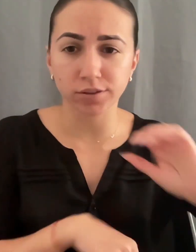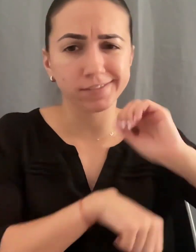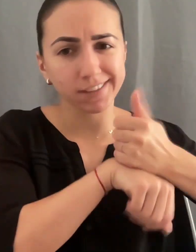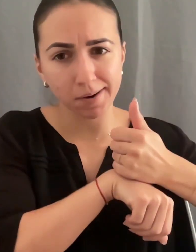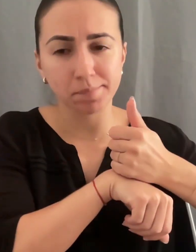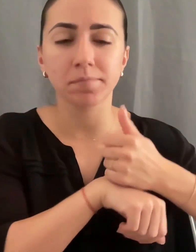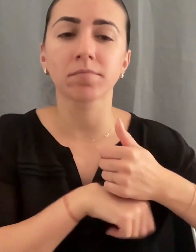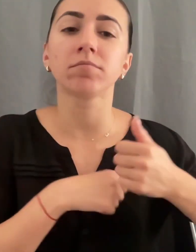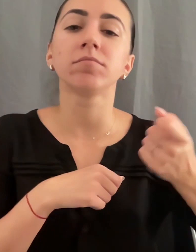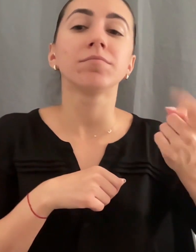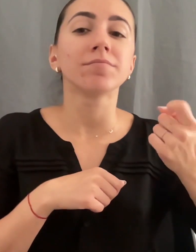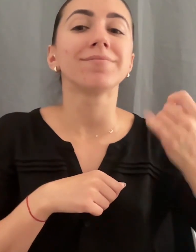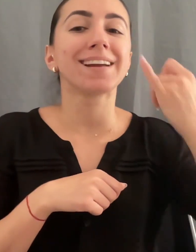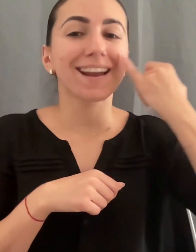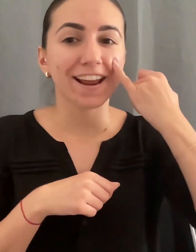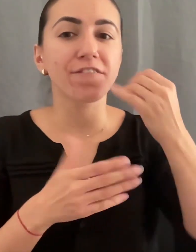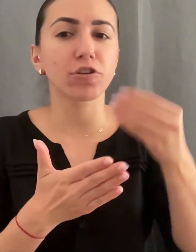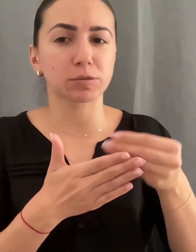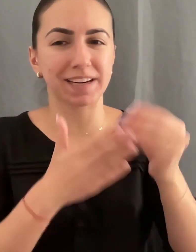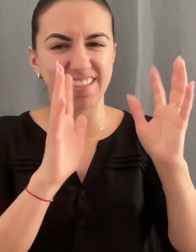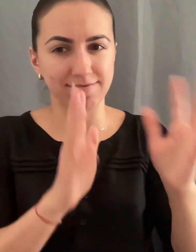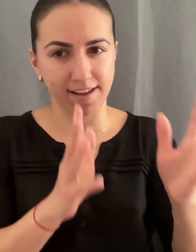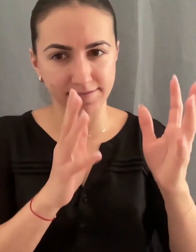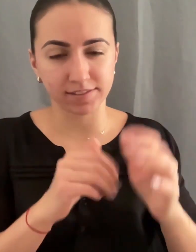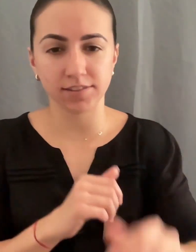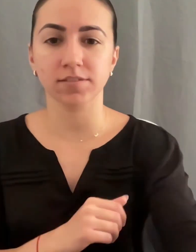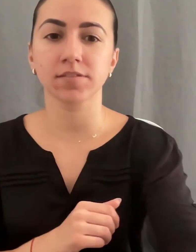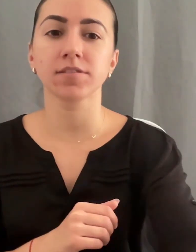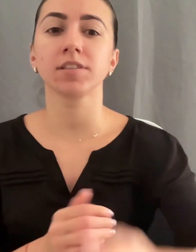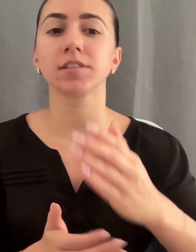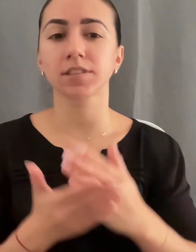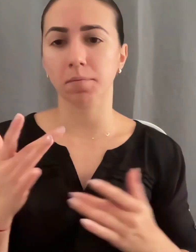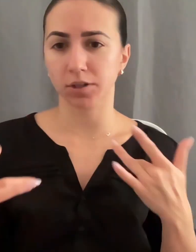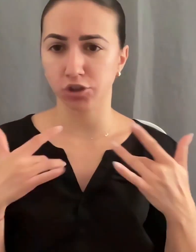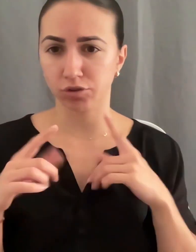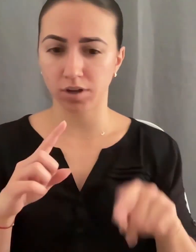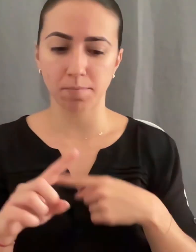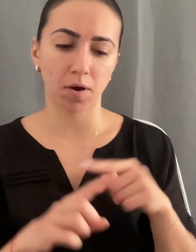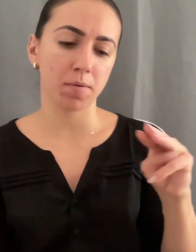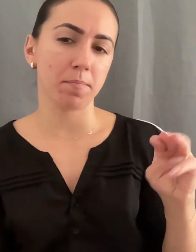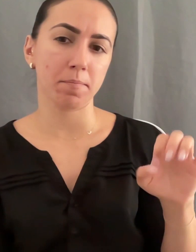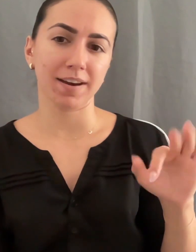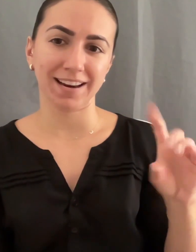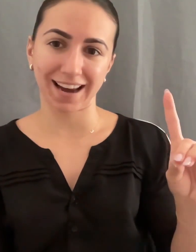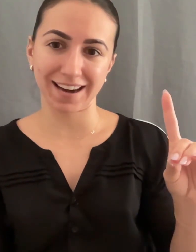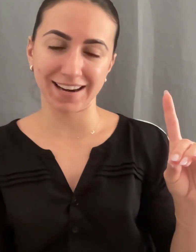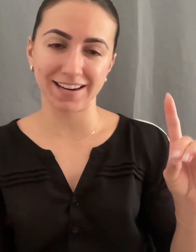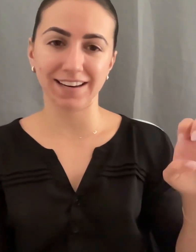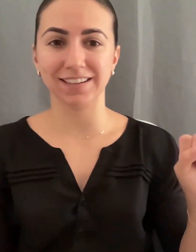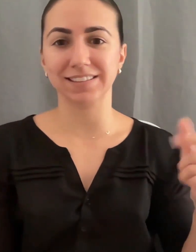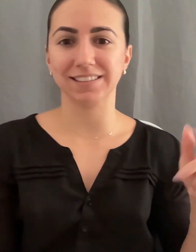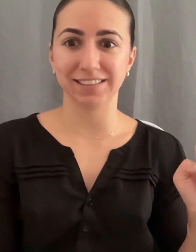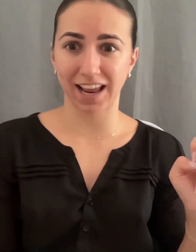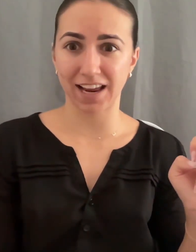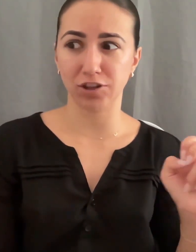And that's only if there's leftover funds. There was concerns about Medicaid estate recovery going directly after